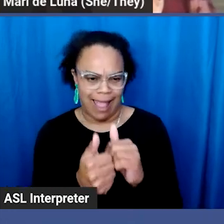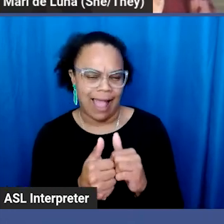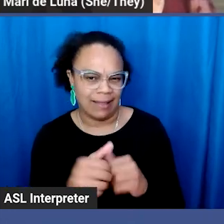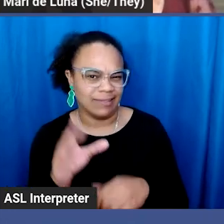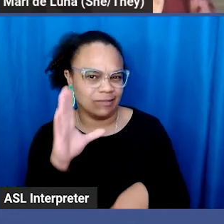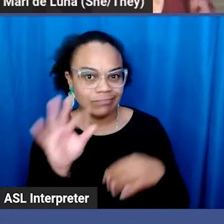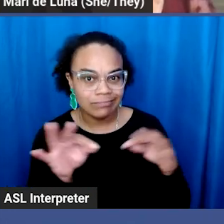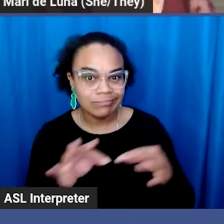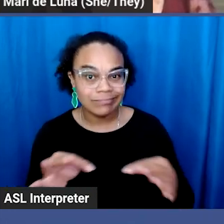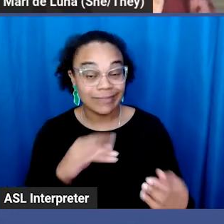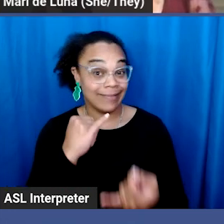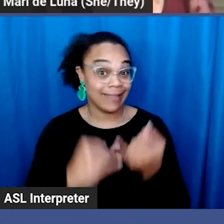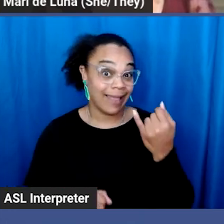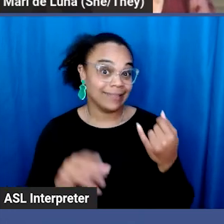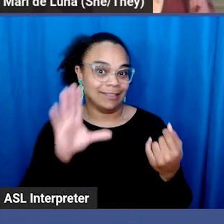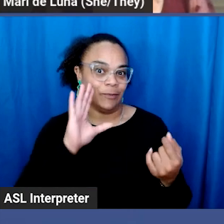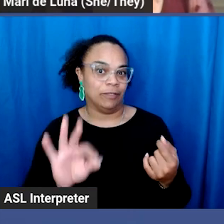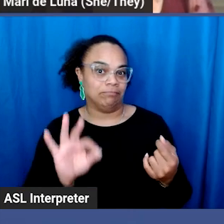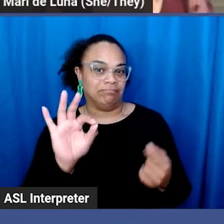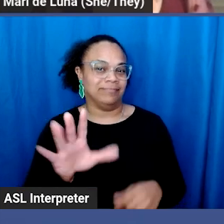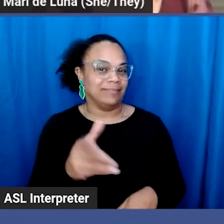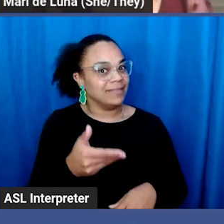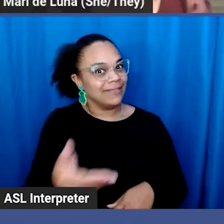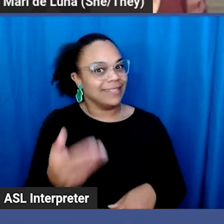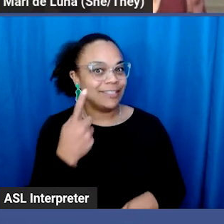invitation at the end.